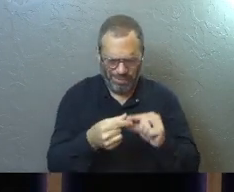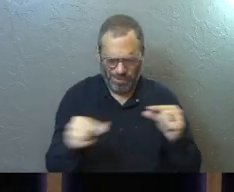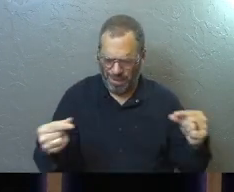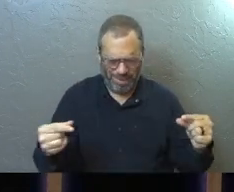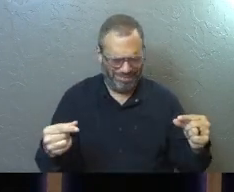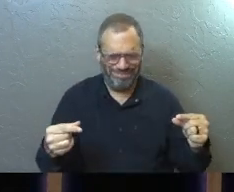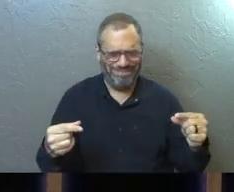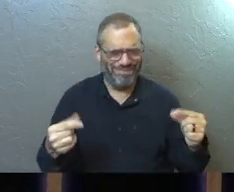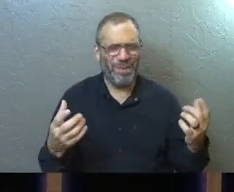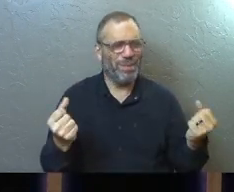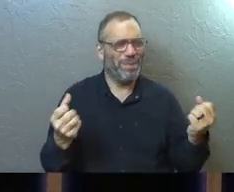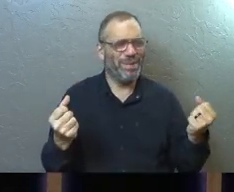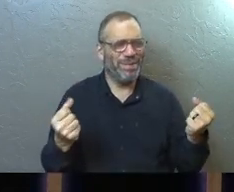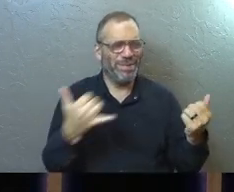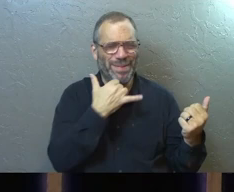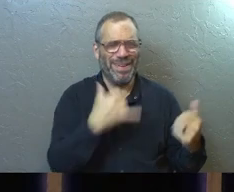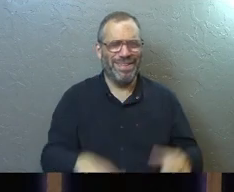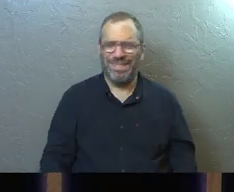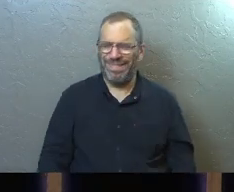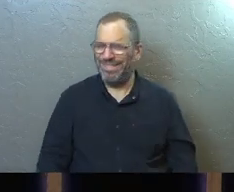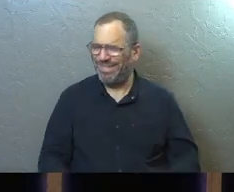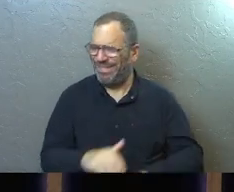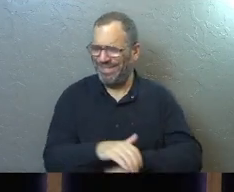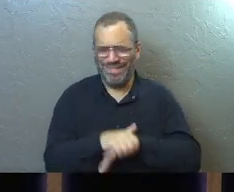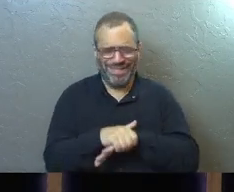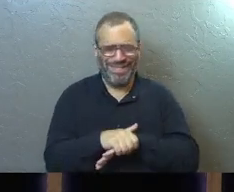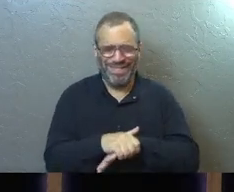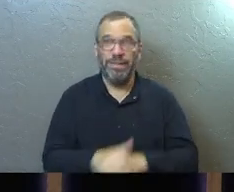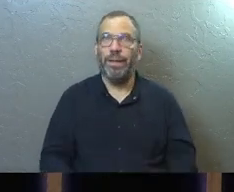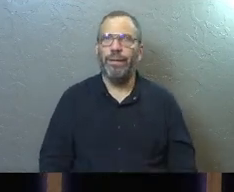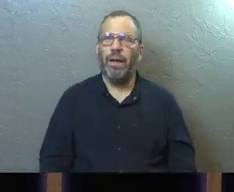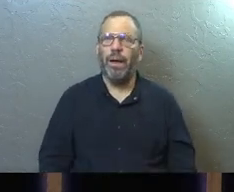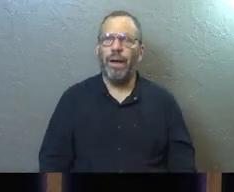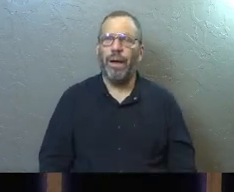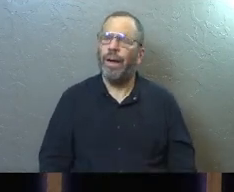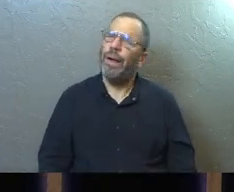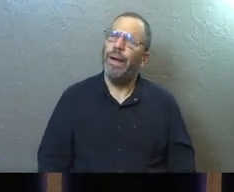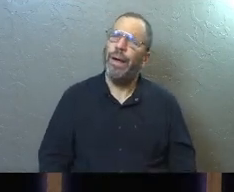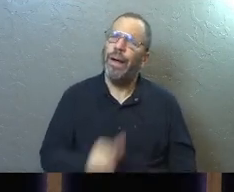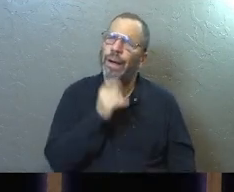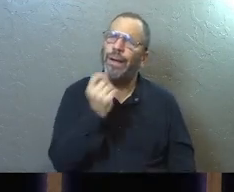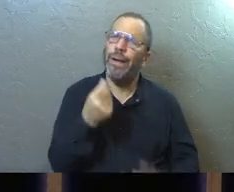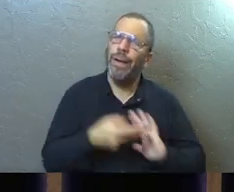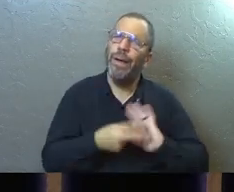that. Some of you, I lost you.